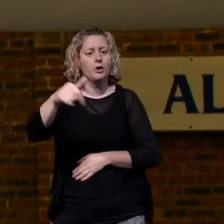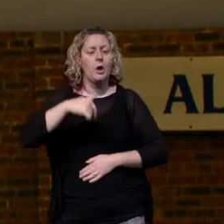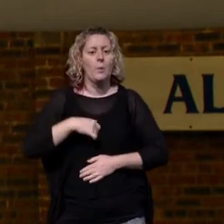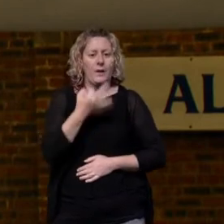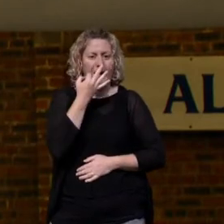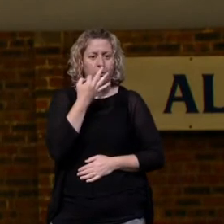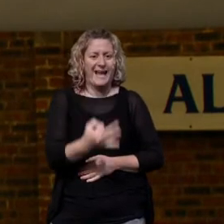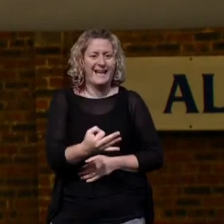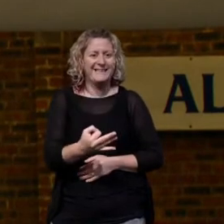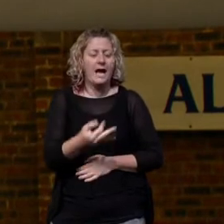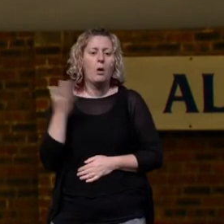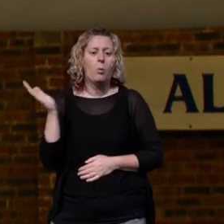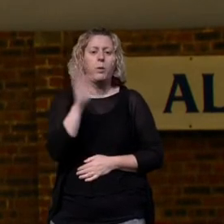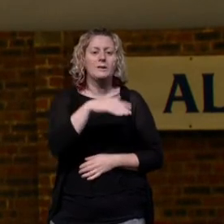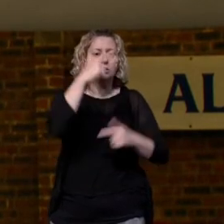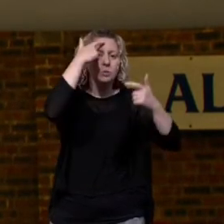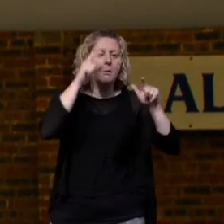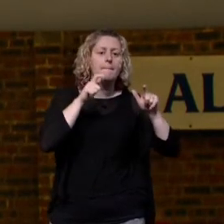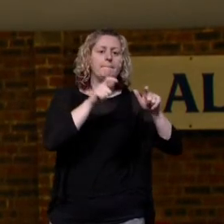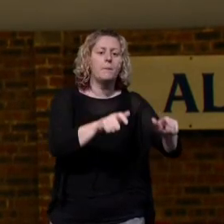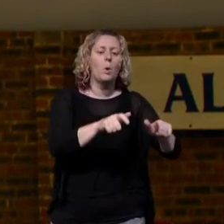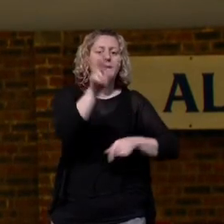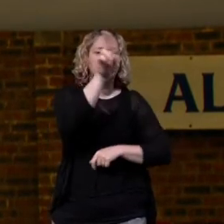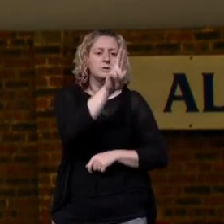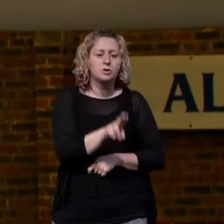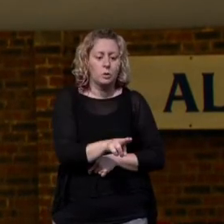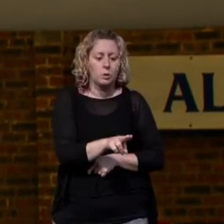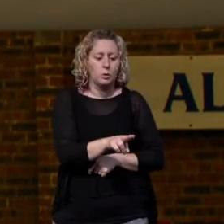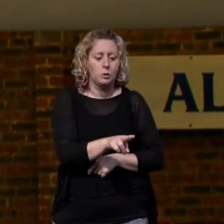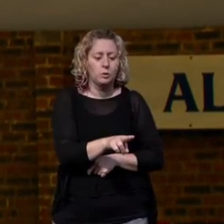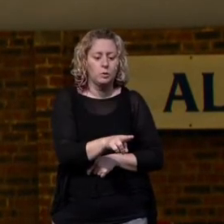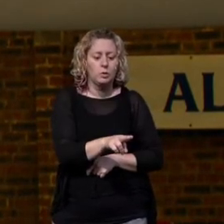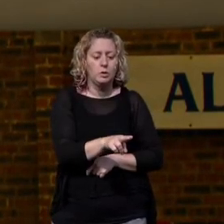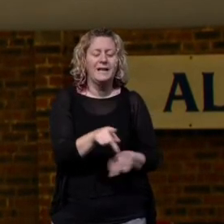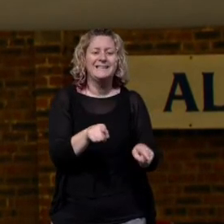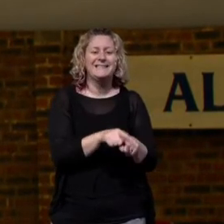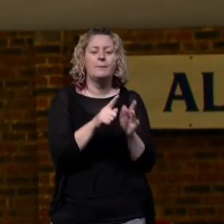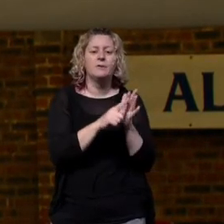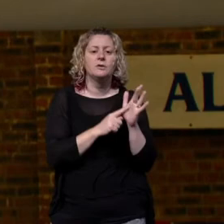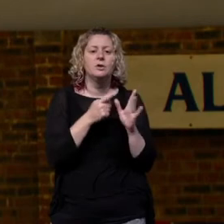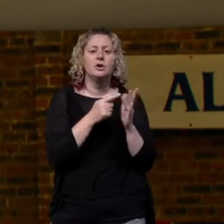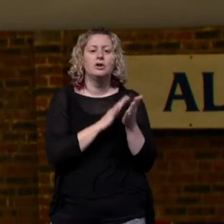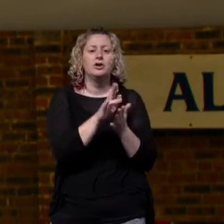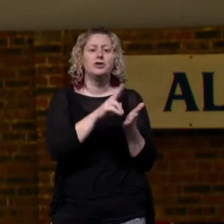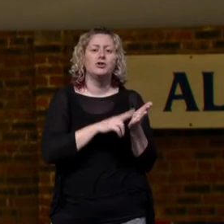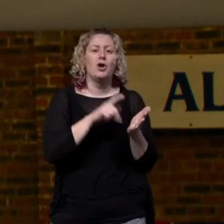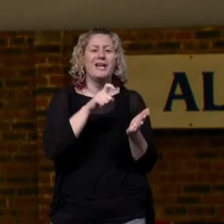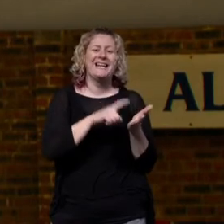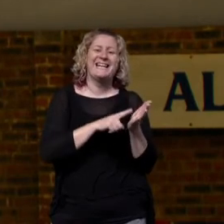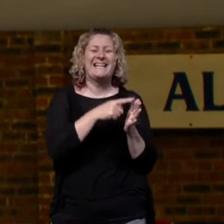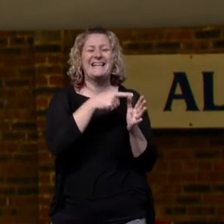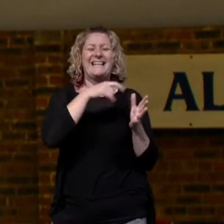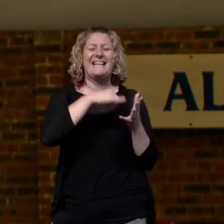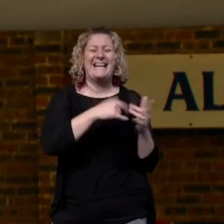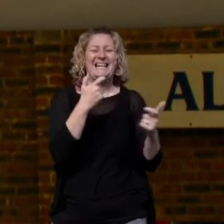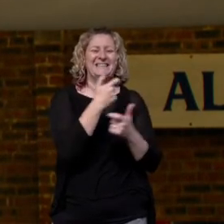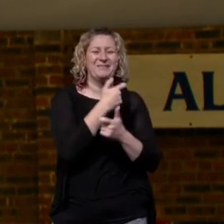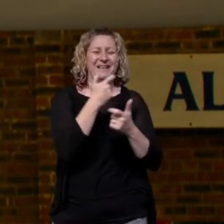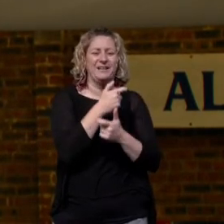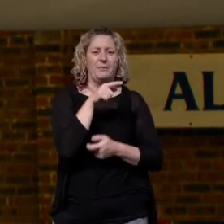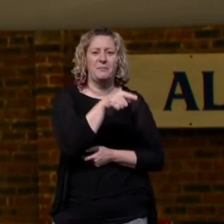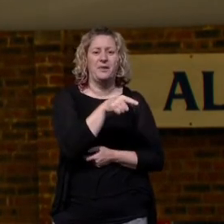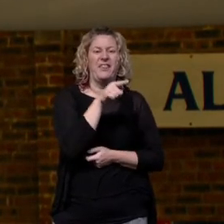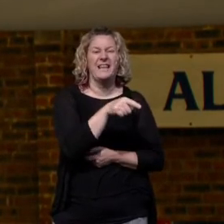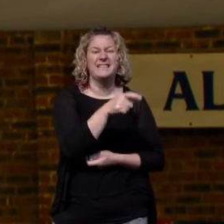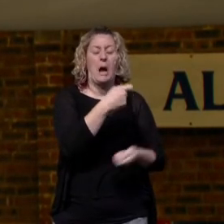the experience. But I go off to this boarding school. By the way, the same one as John Cleese went to. So we're a happy lot. And it's now an old people's home. So I'm